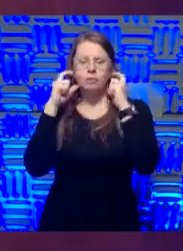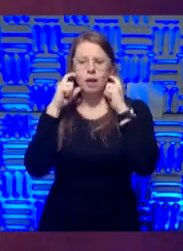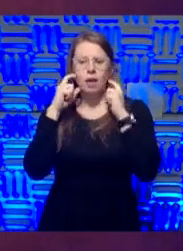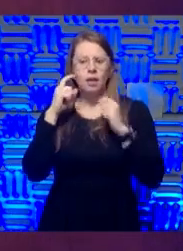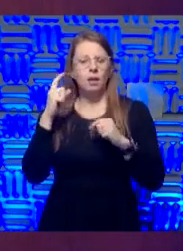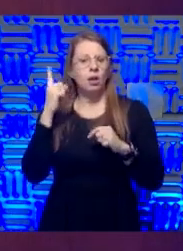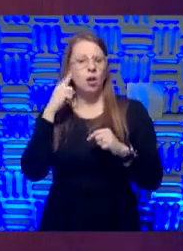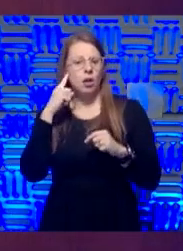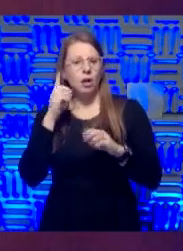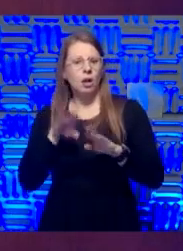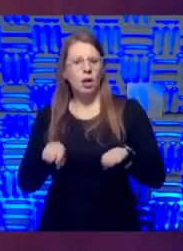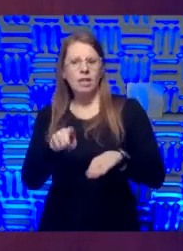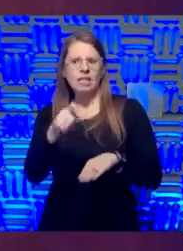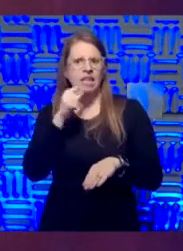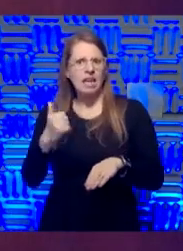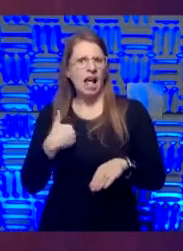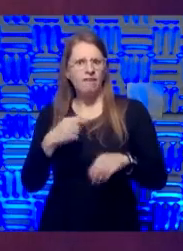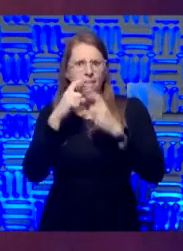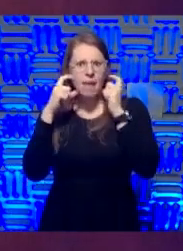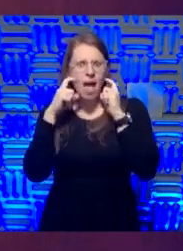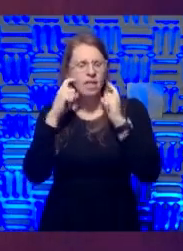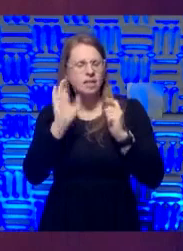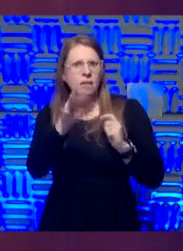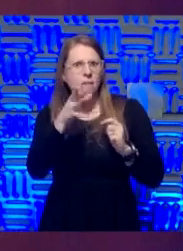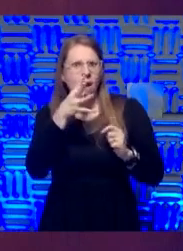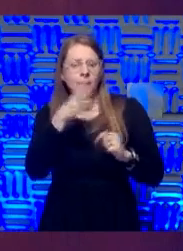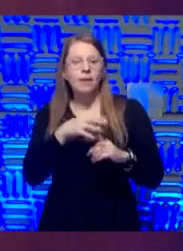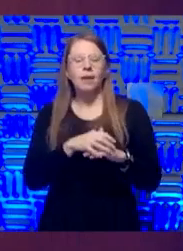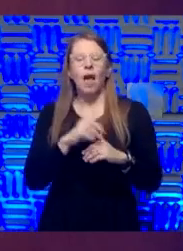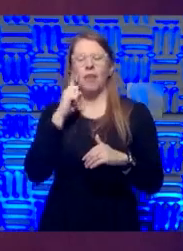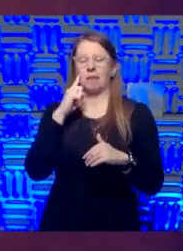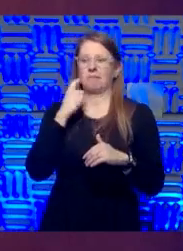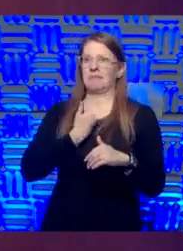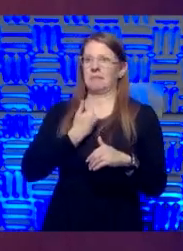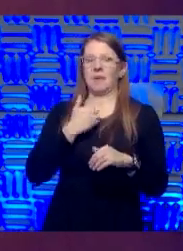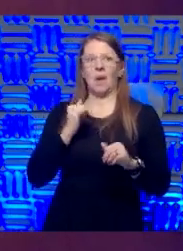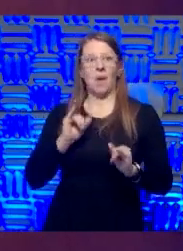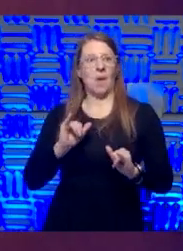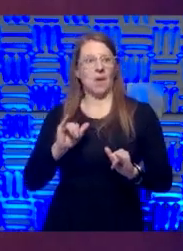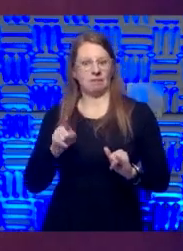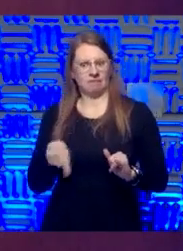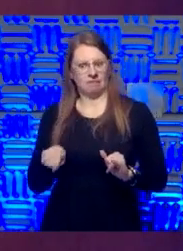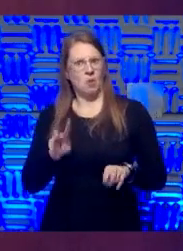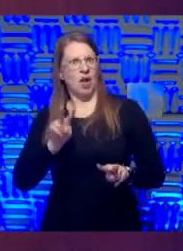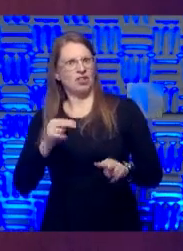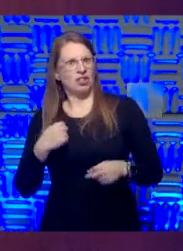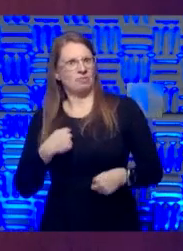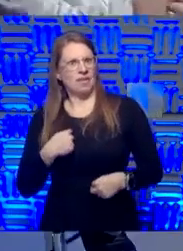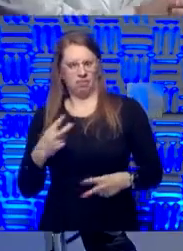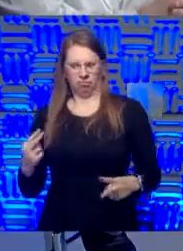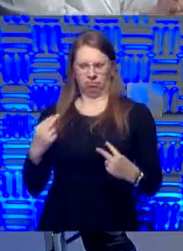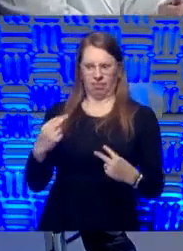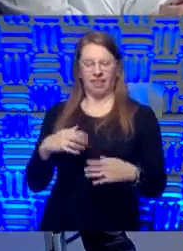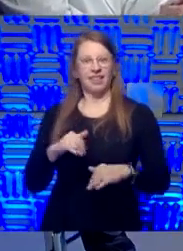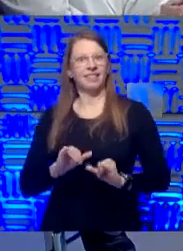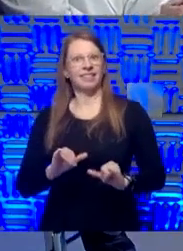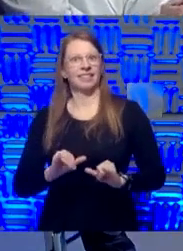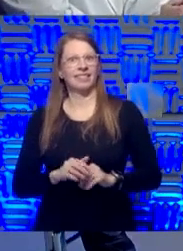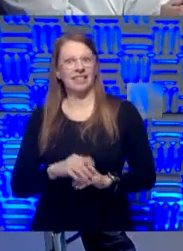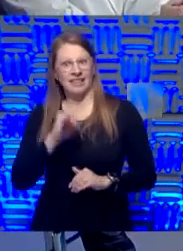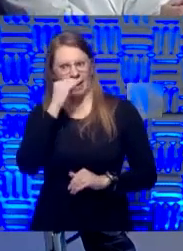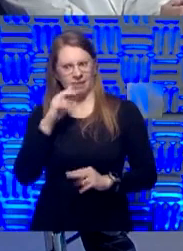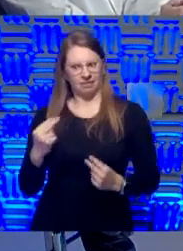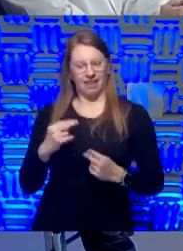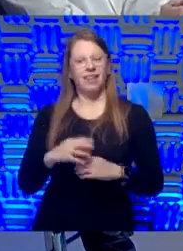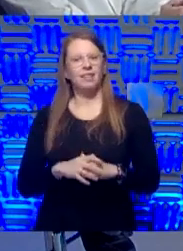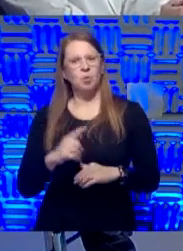tell his mom, "He didn't have a mask on, Mommy." And I thought to myself, I'm being watched. But the point is, we have